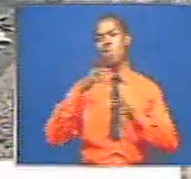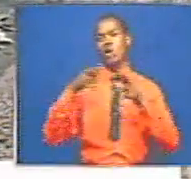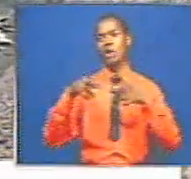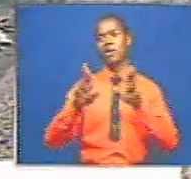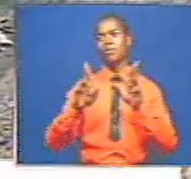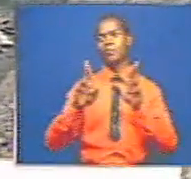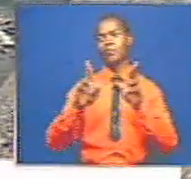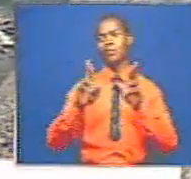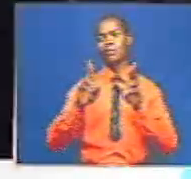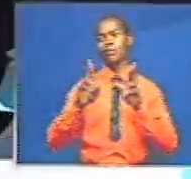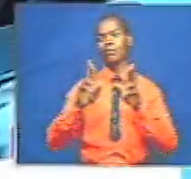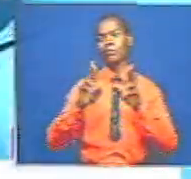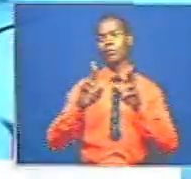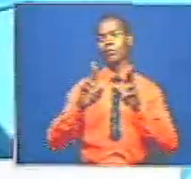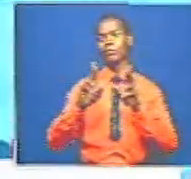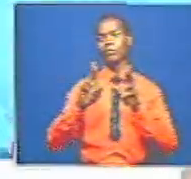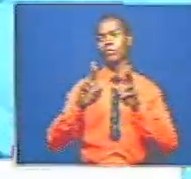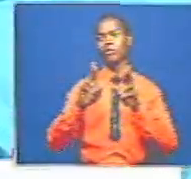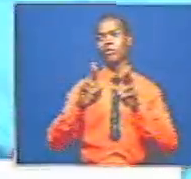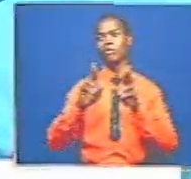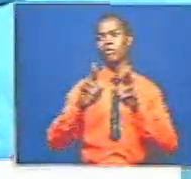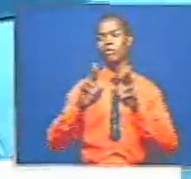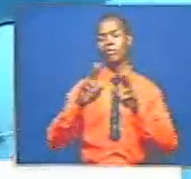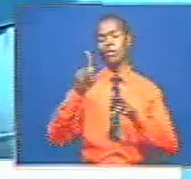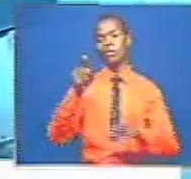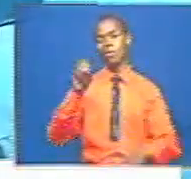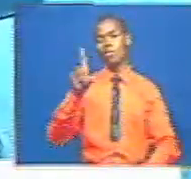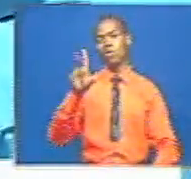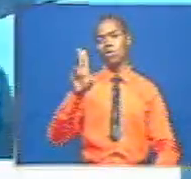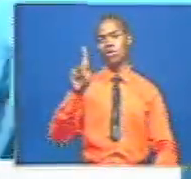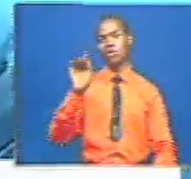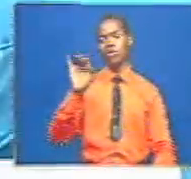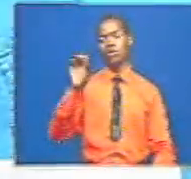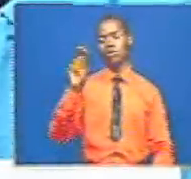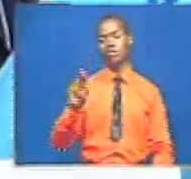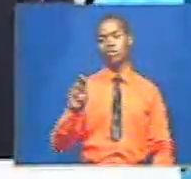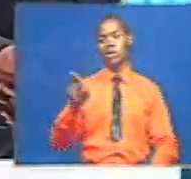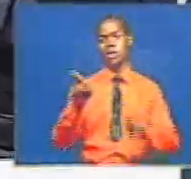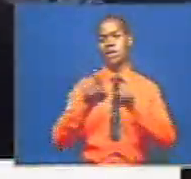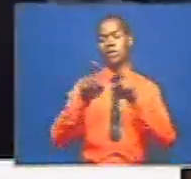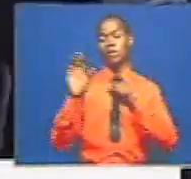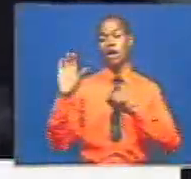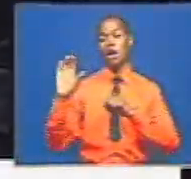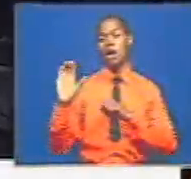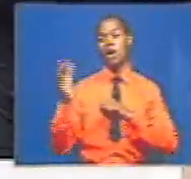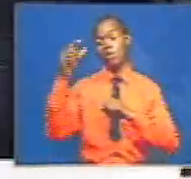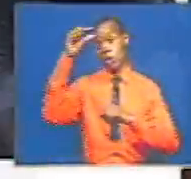So you're talking about pollution of our waters. About food pollution. Yeah. County governments, they have been